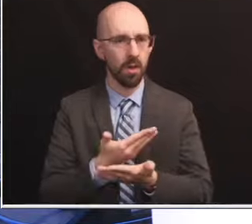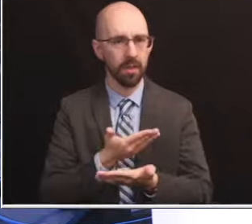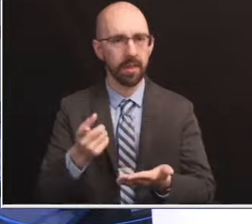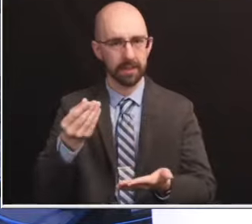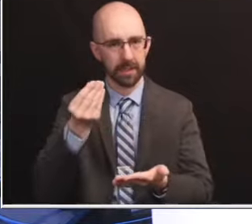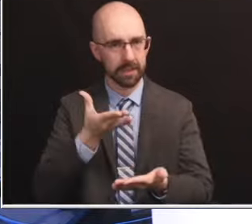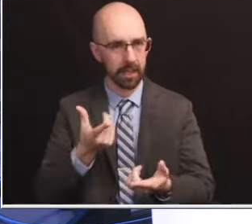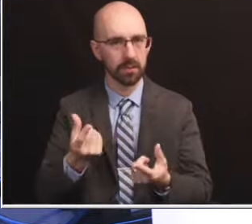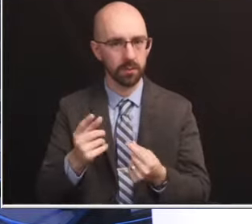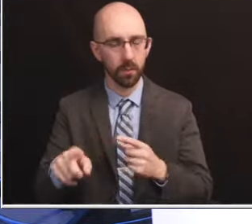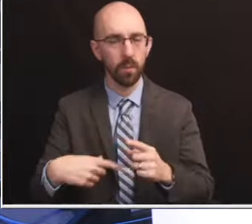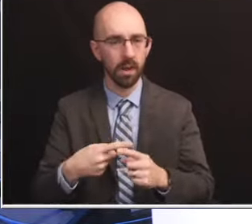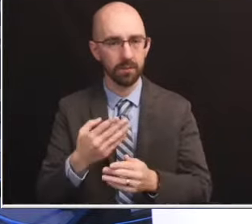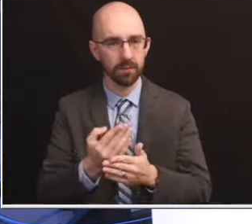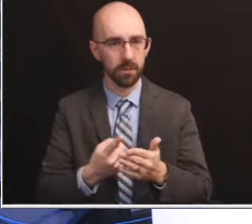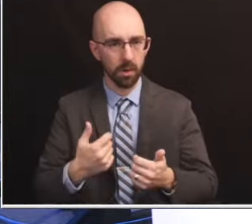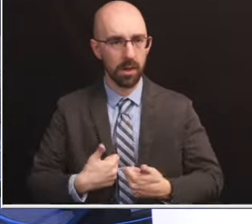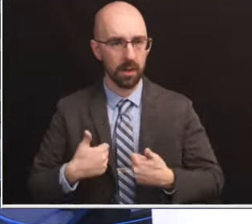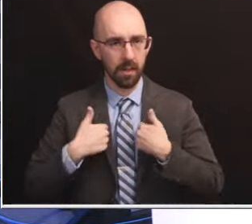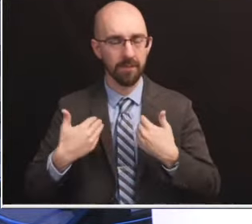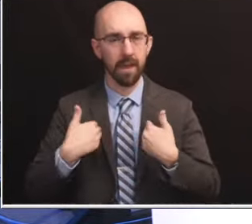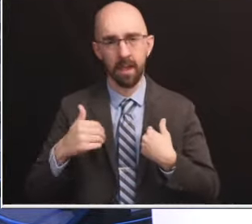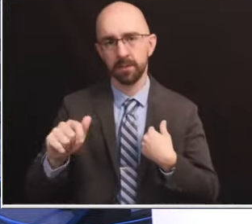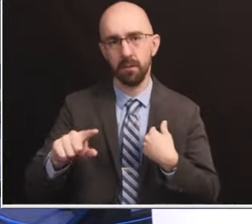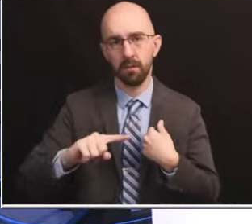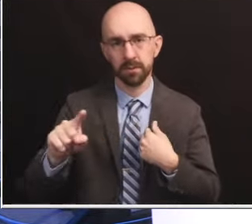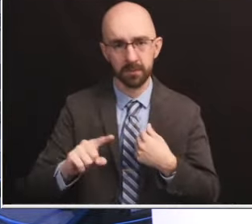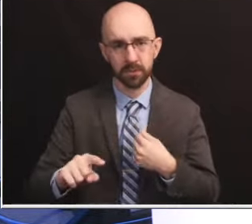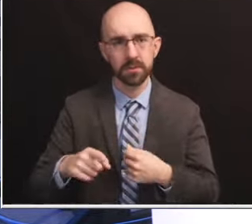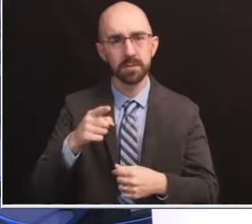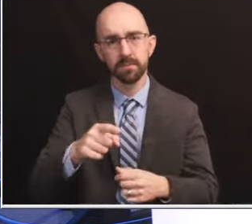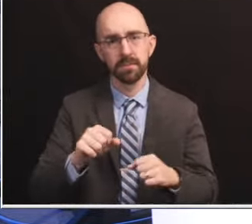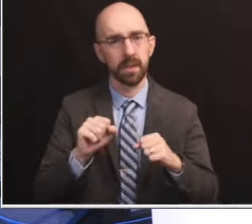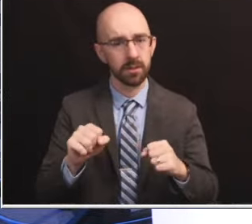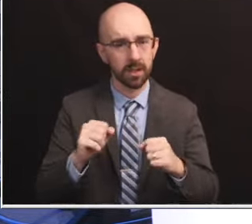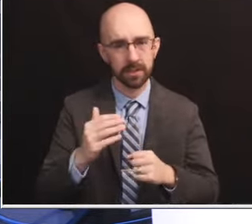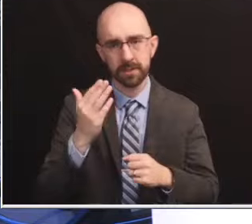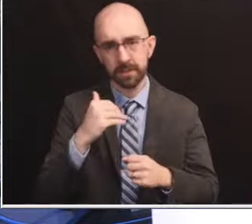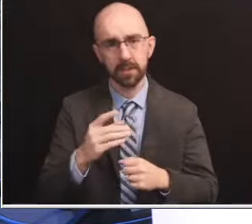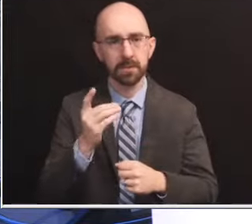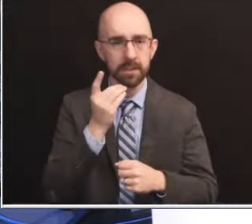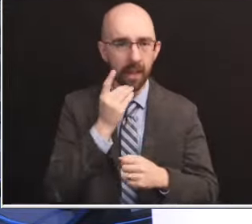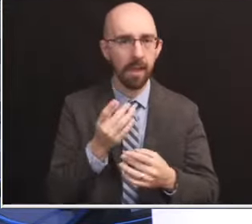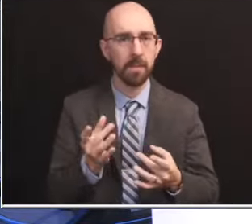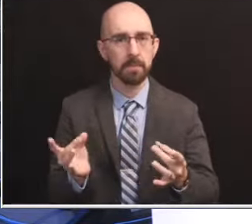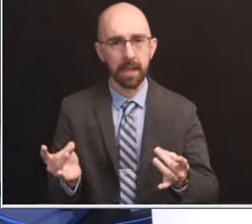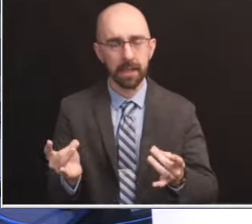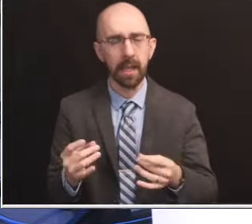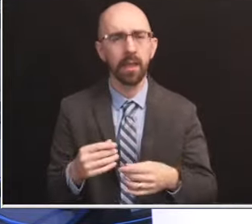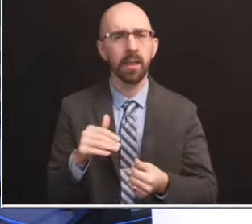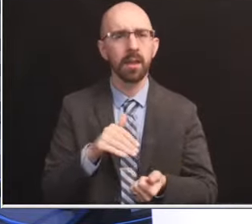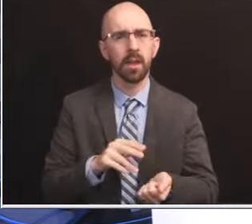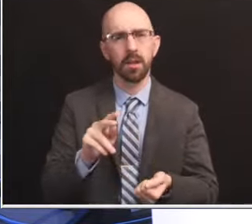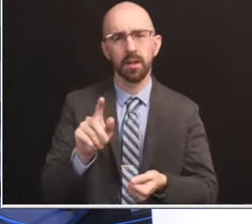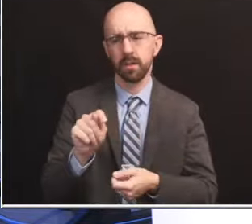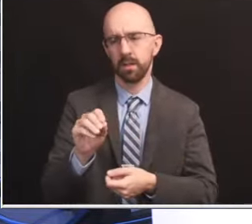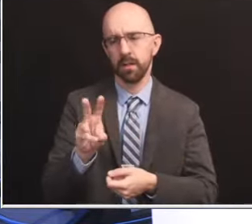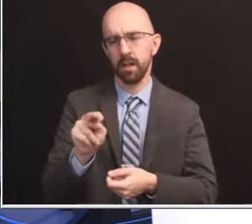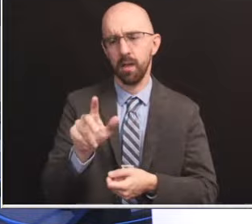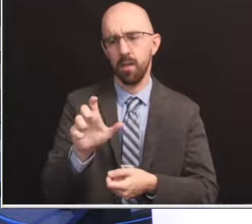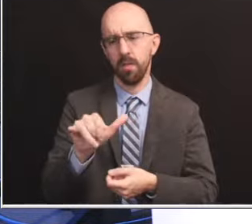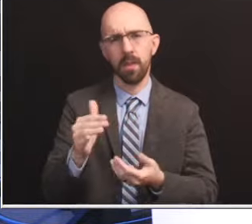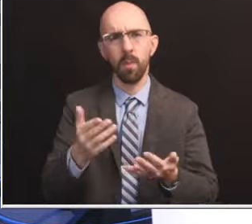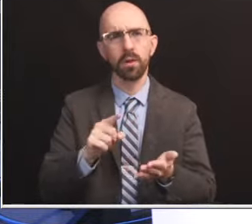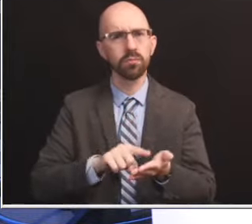when someone in our life has Alzheimer's. Nancy's exercising, sleep, diet, meditating. Dr. Townley, what has research shown on